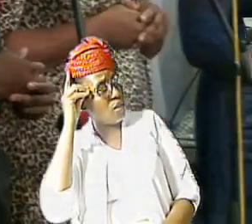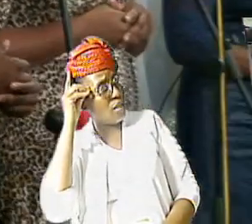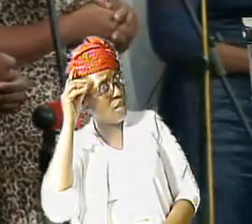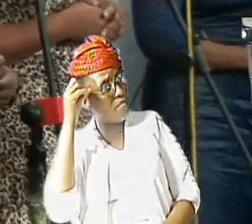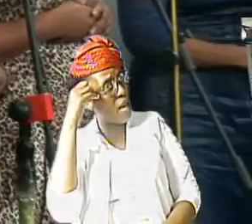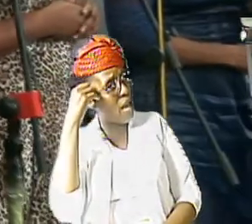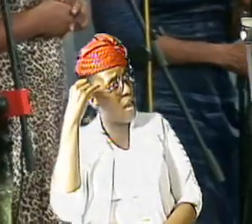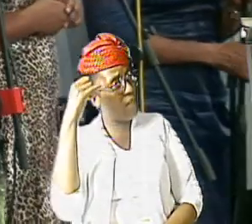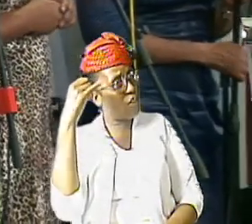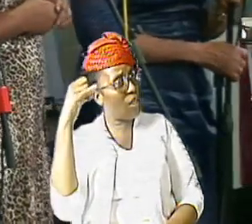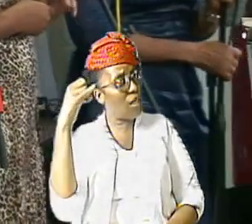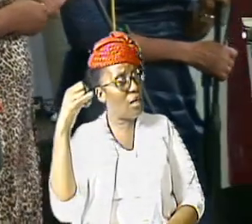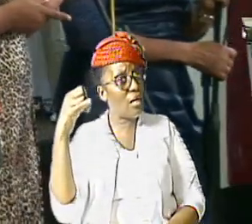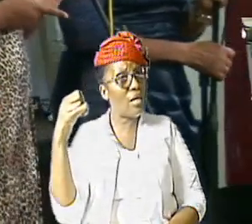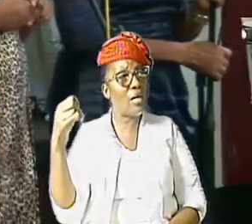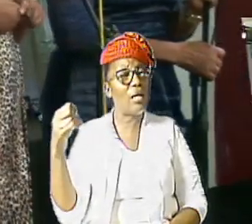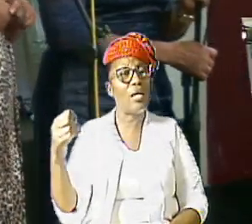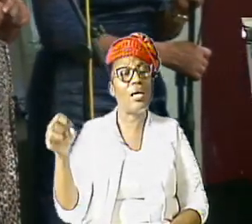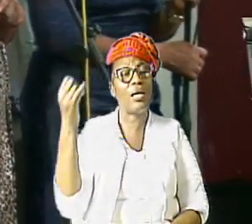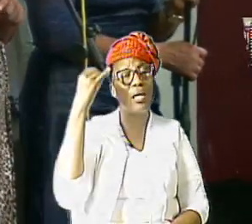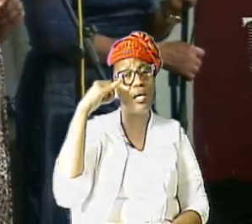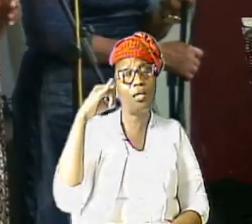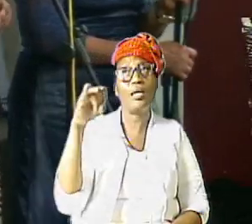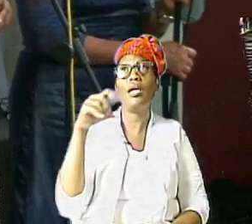care. I couldn't